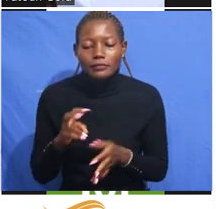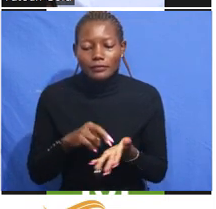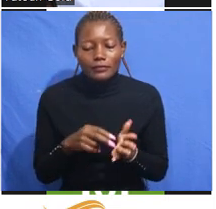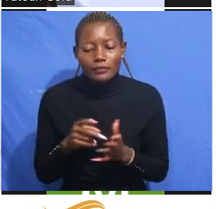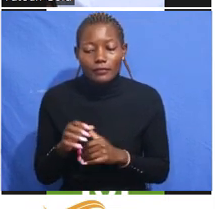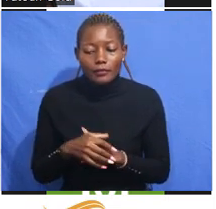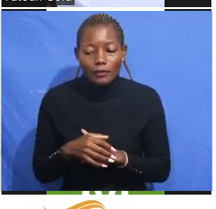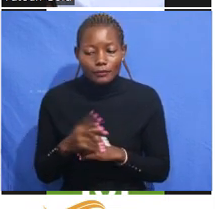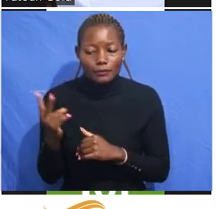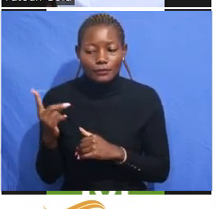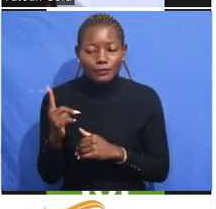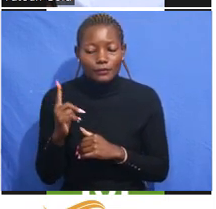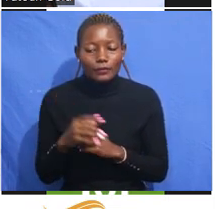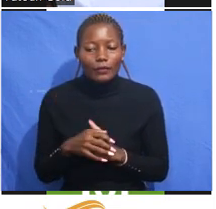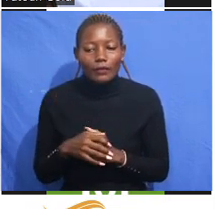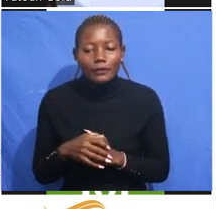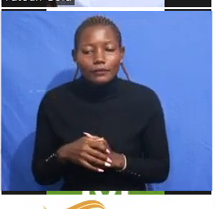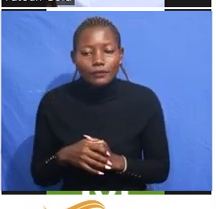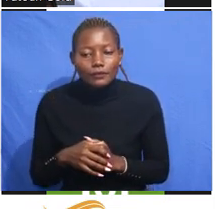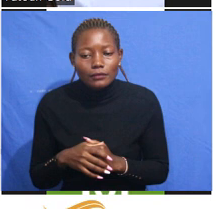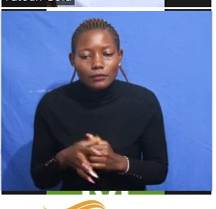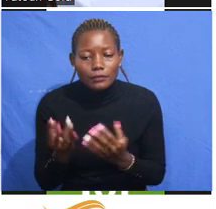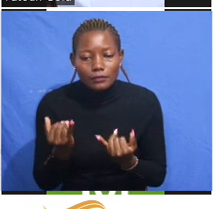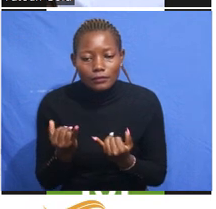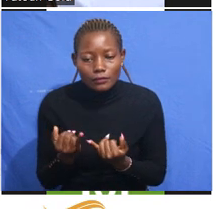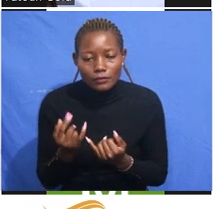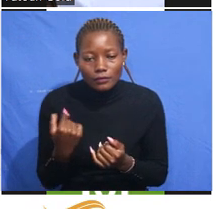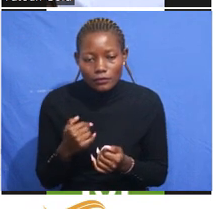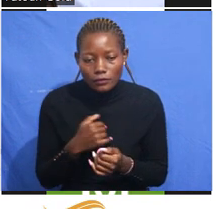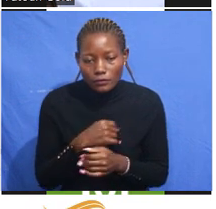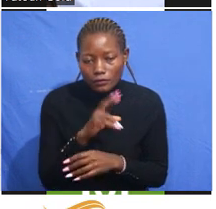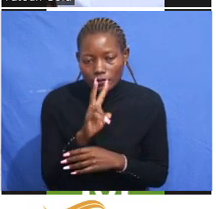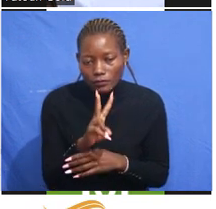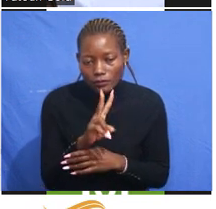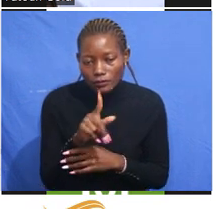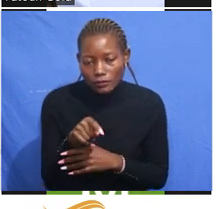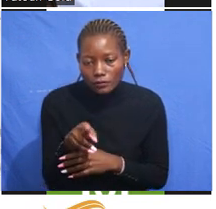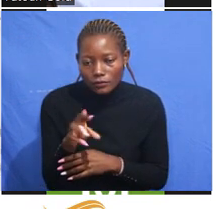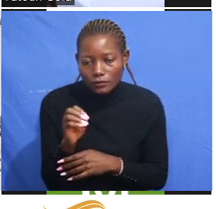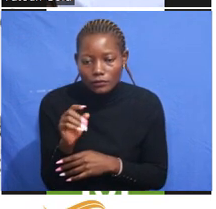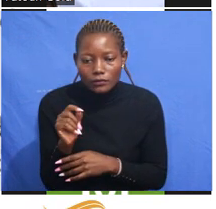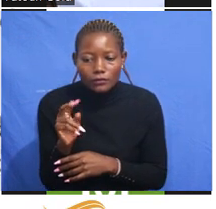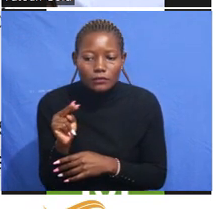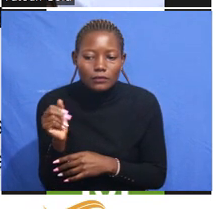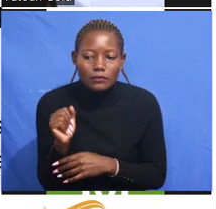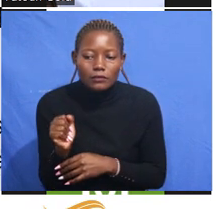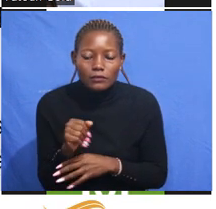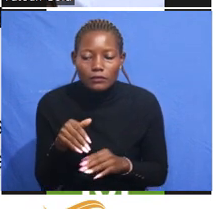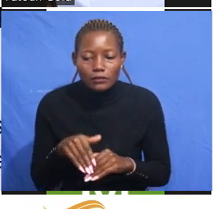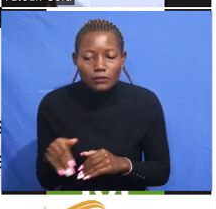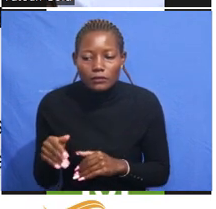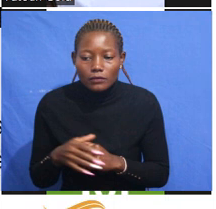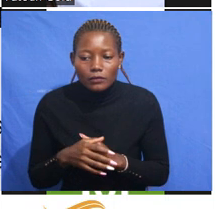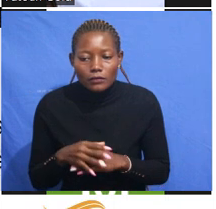muscle contains, I will bring your attention to two proteins in terms of the mechanisms of muscle